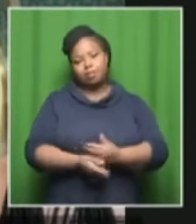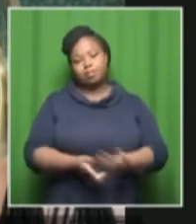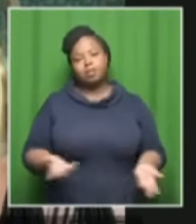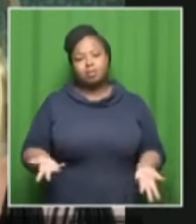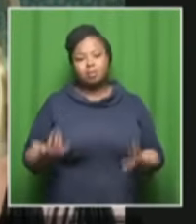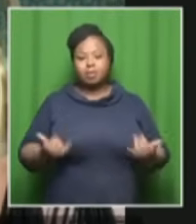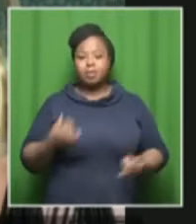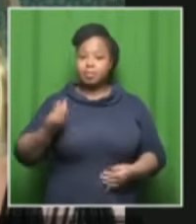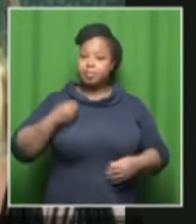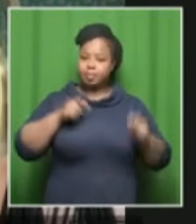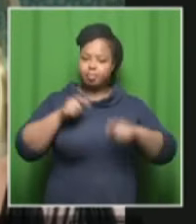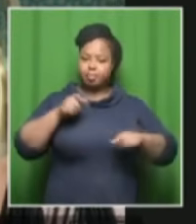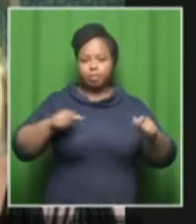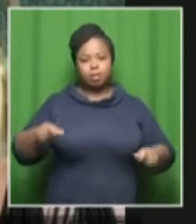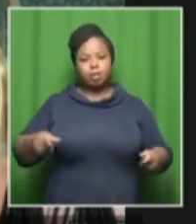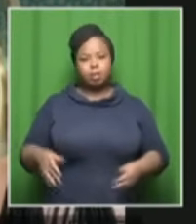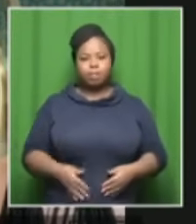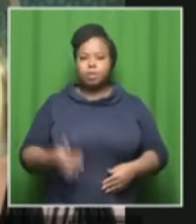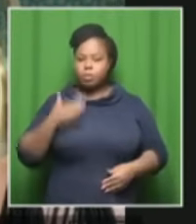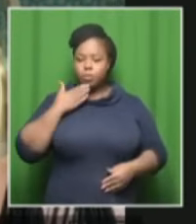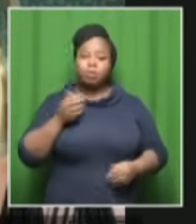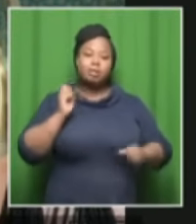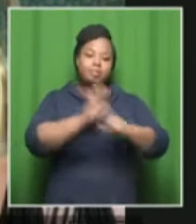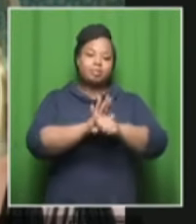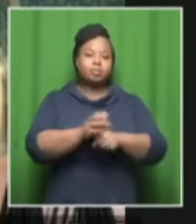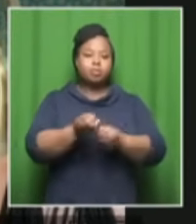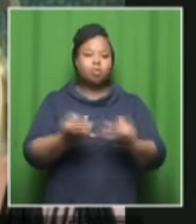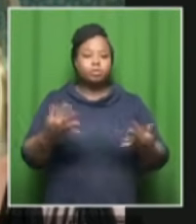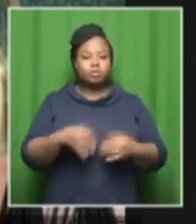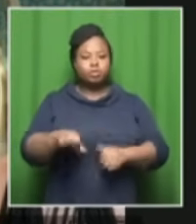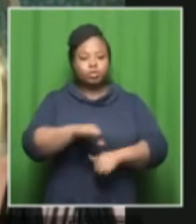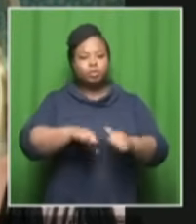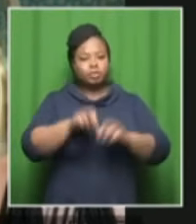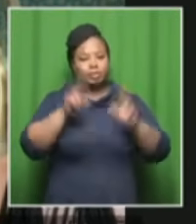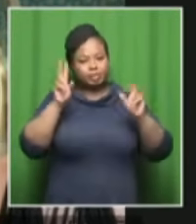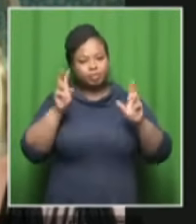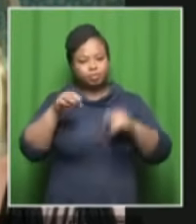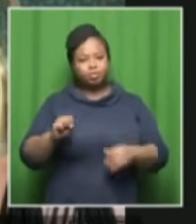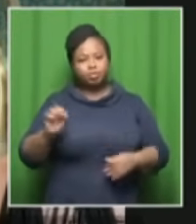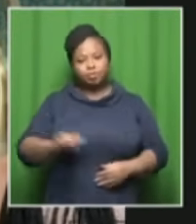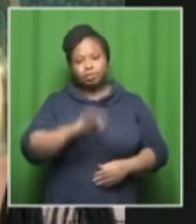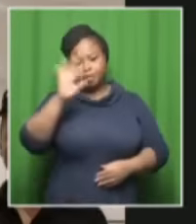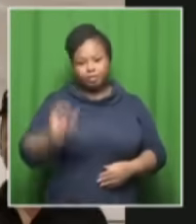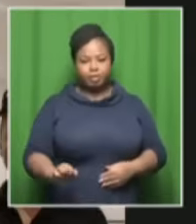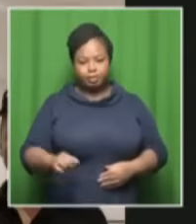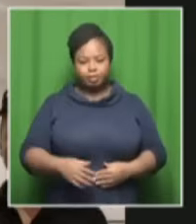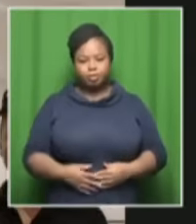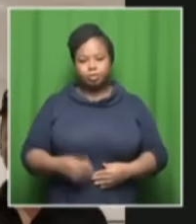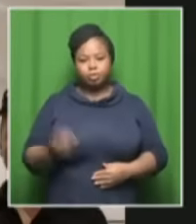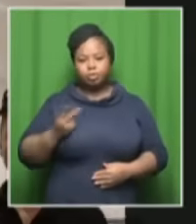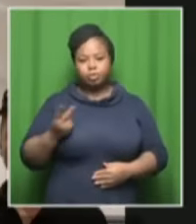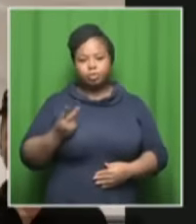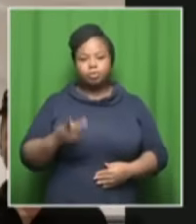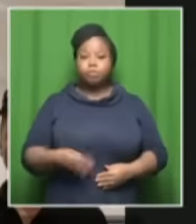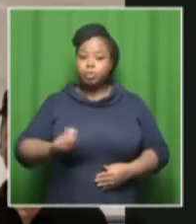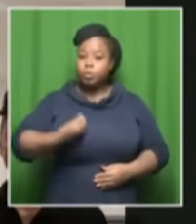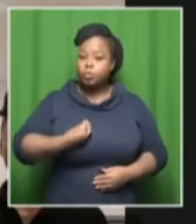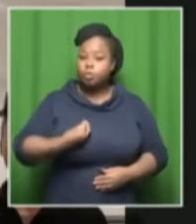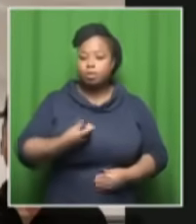right? Young people are the ones that bear the brunt of the social issues in, you know, in South African society, you know, when it comes to